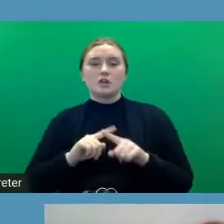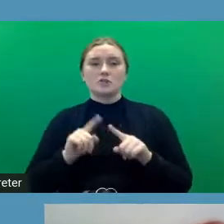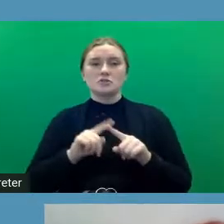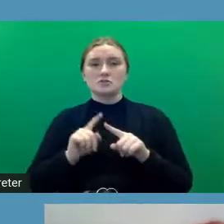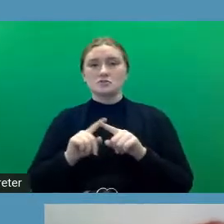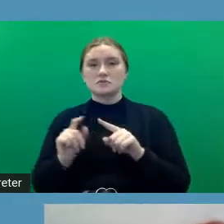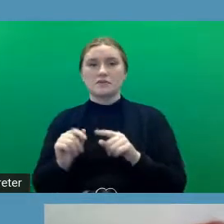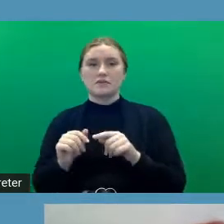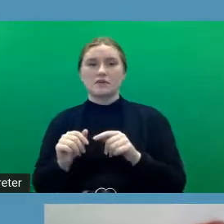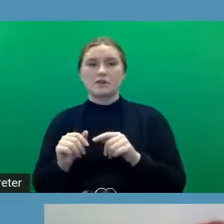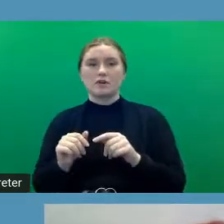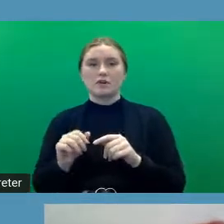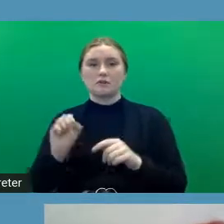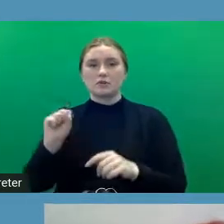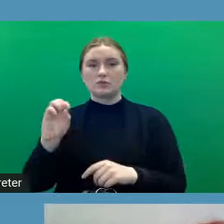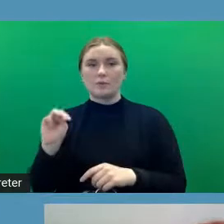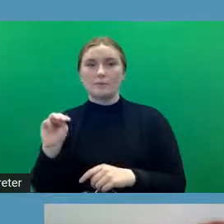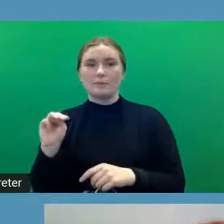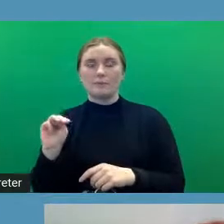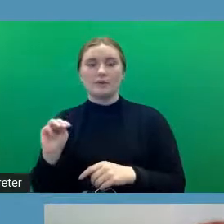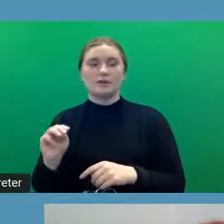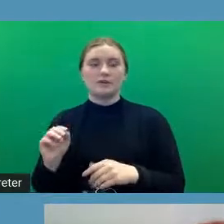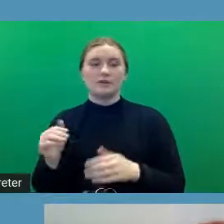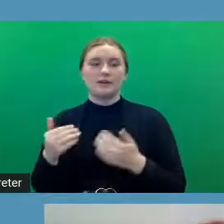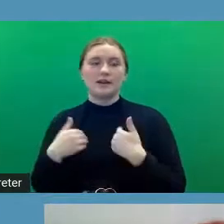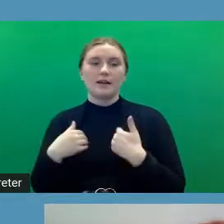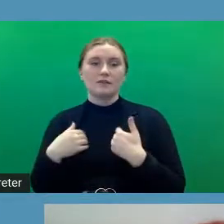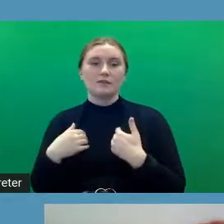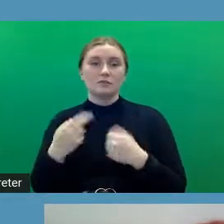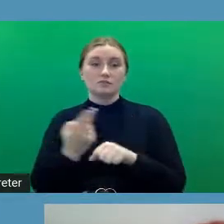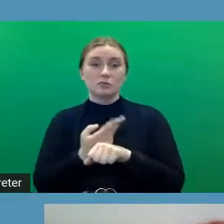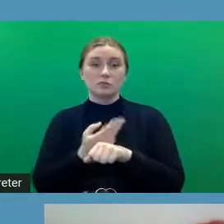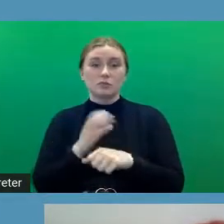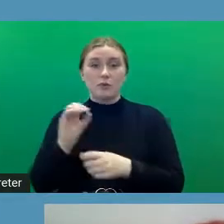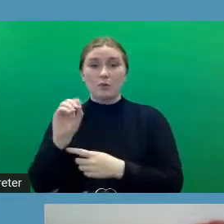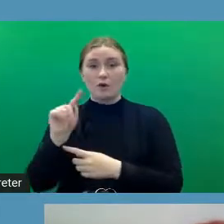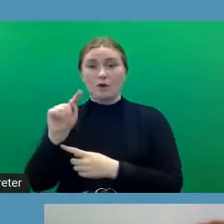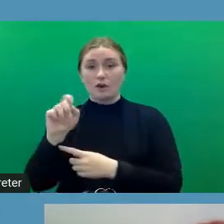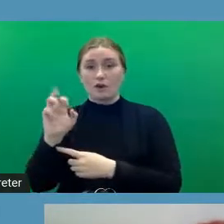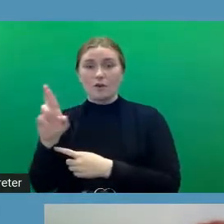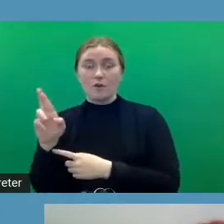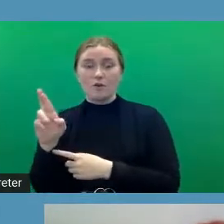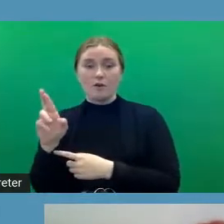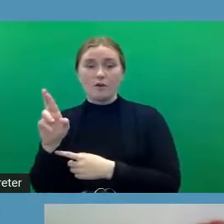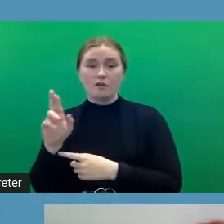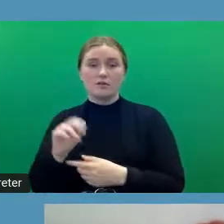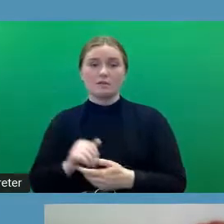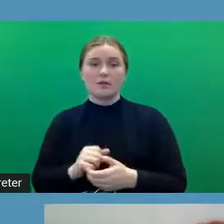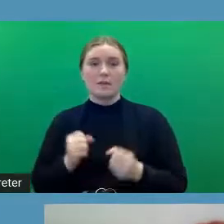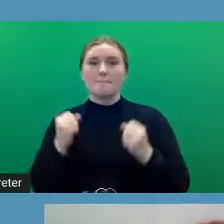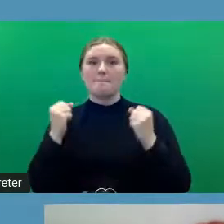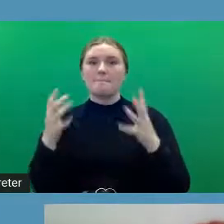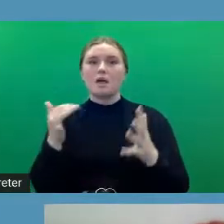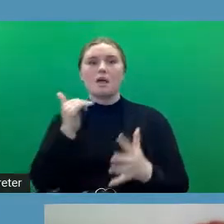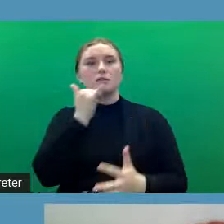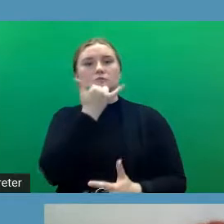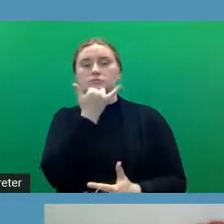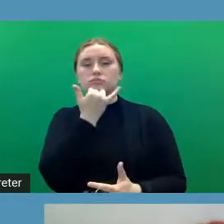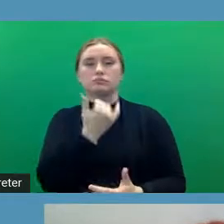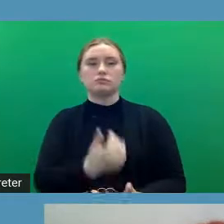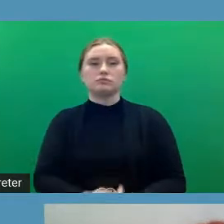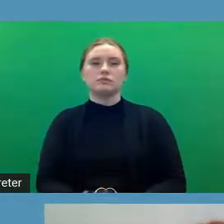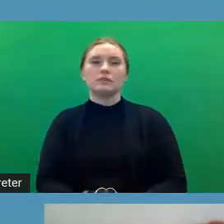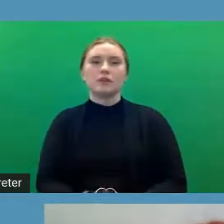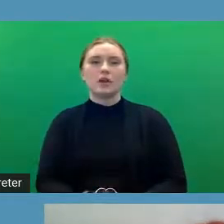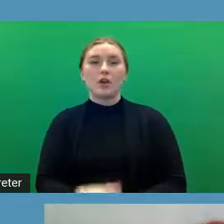expansion. And so we used Otter. There were some significant errors.